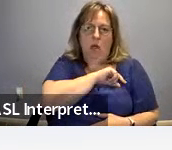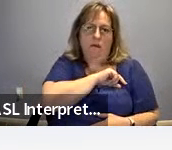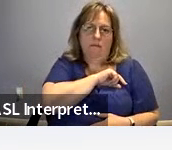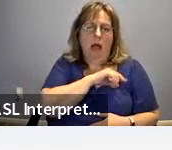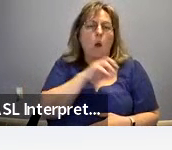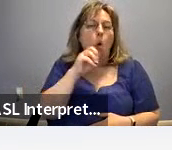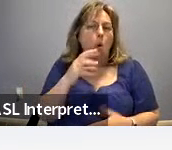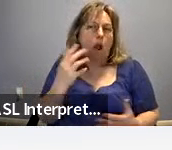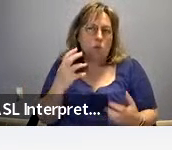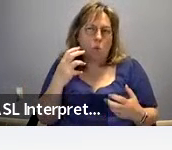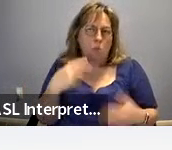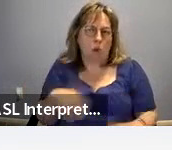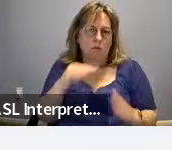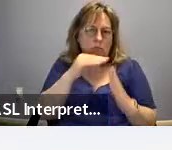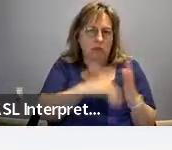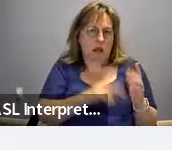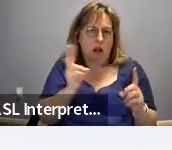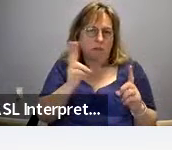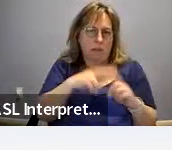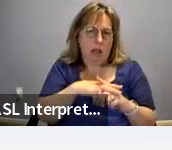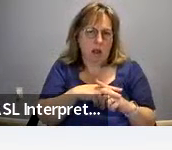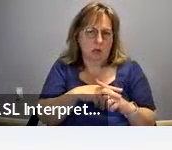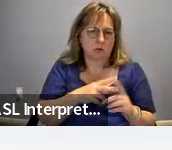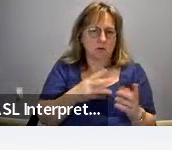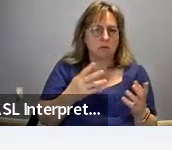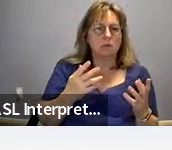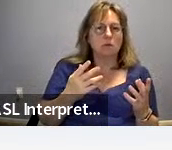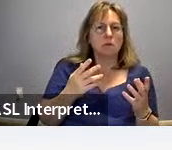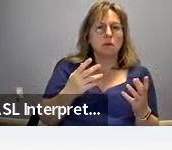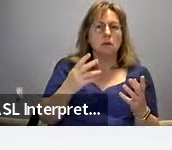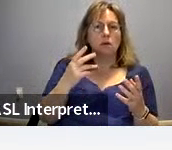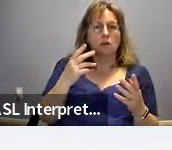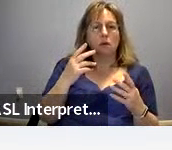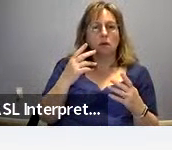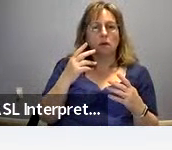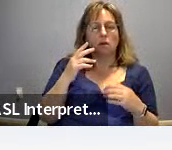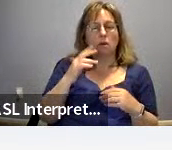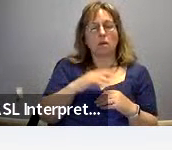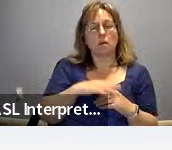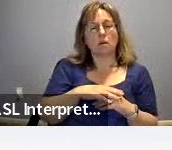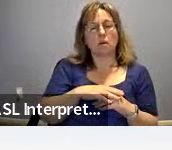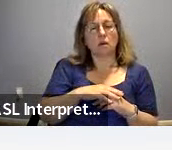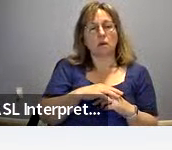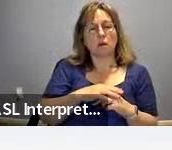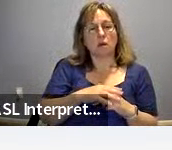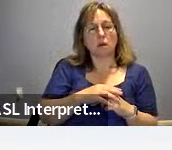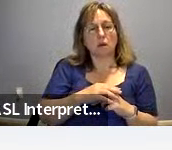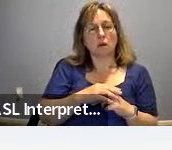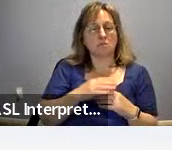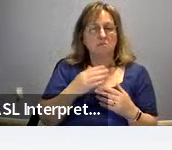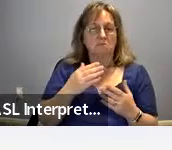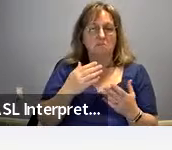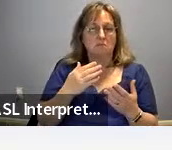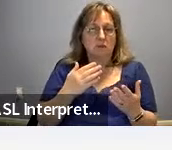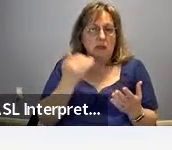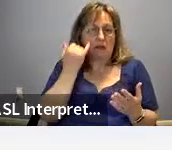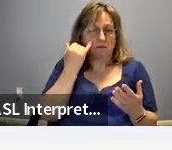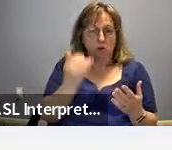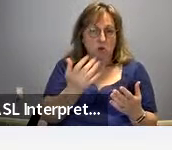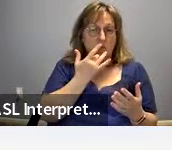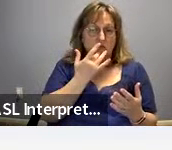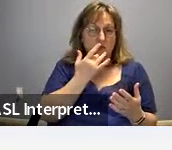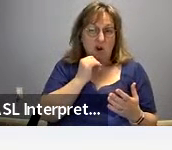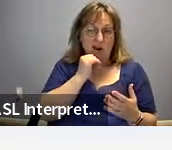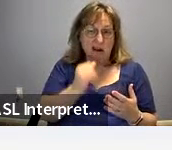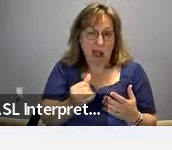not wish to complete an application. And that would give information to the district on whether or not to continue to inform you